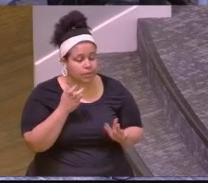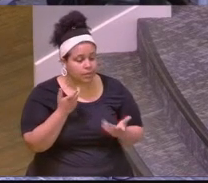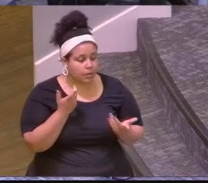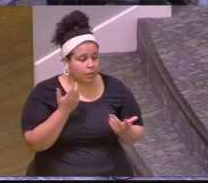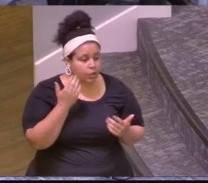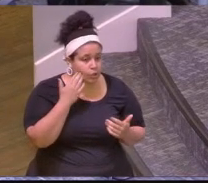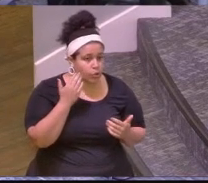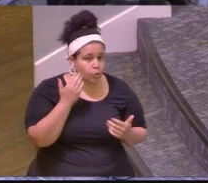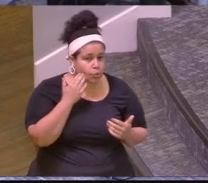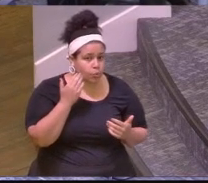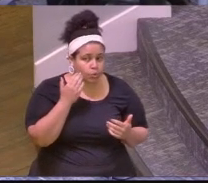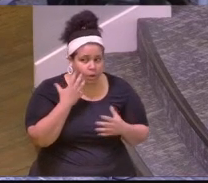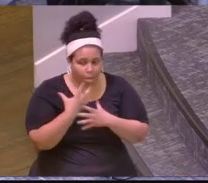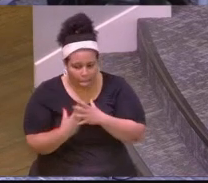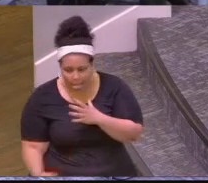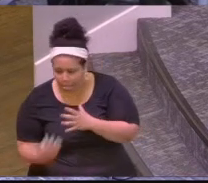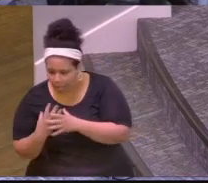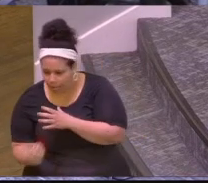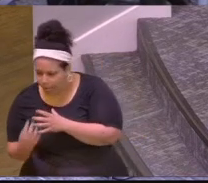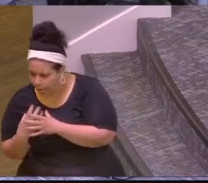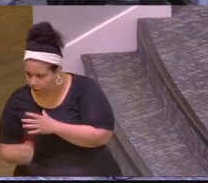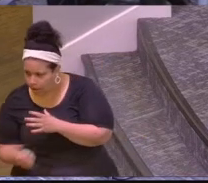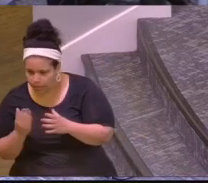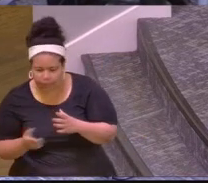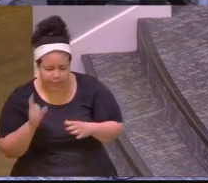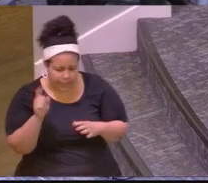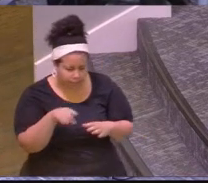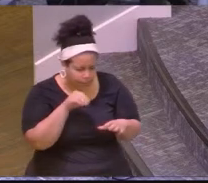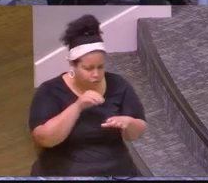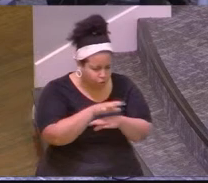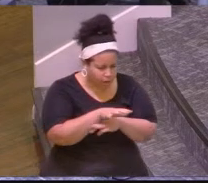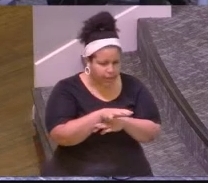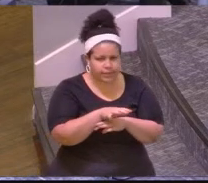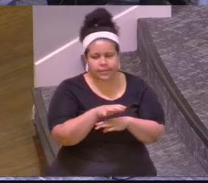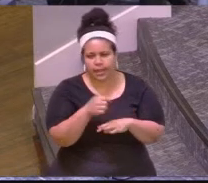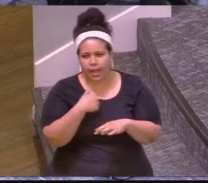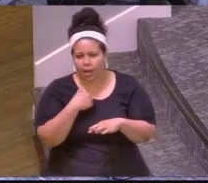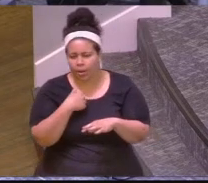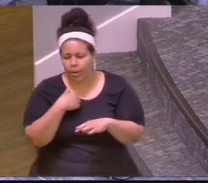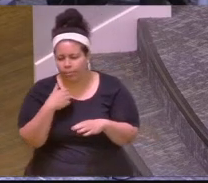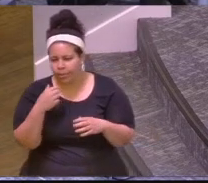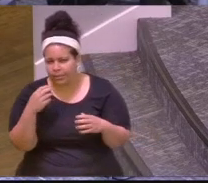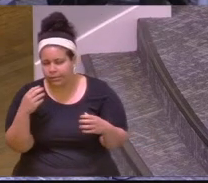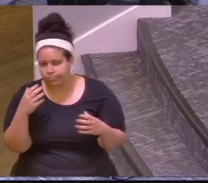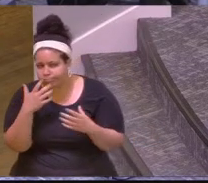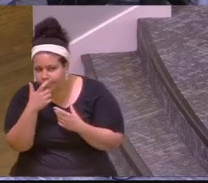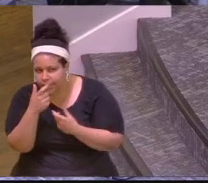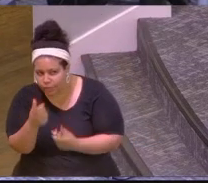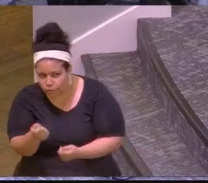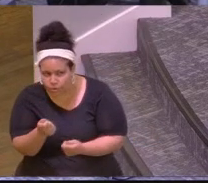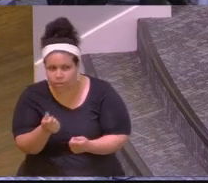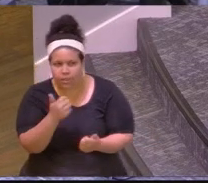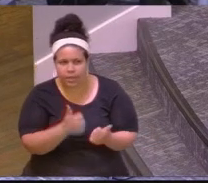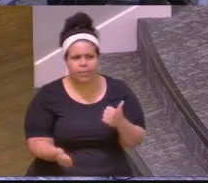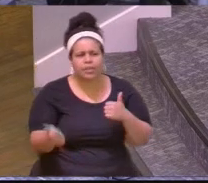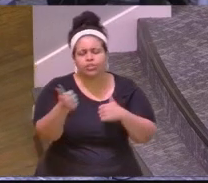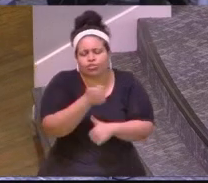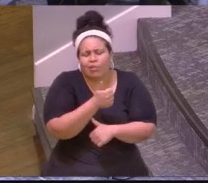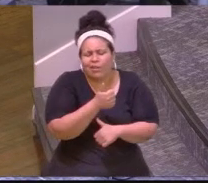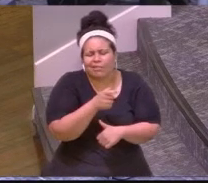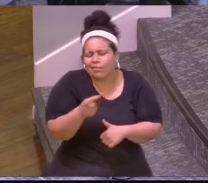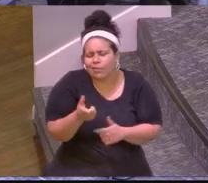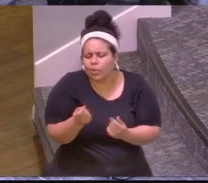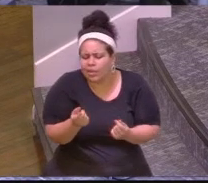the gaps, you know, the things that we're trying to address. I would be more interested in what administration can bring to the table. Not